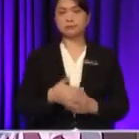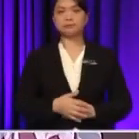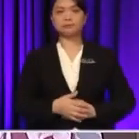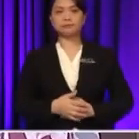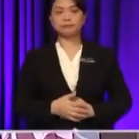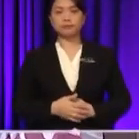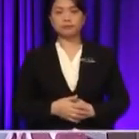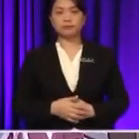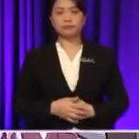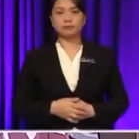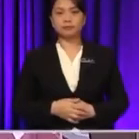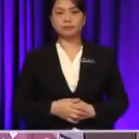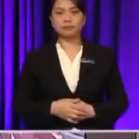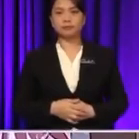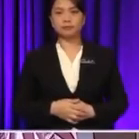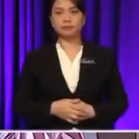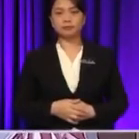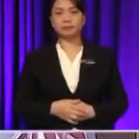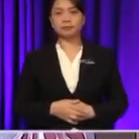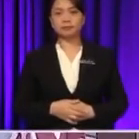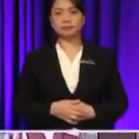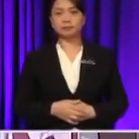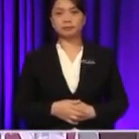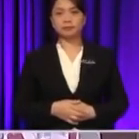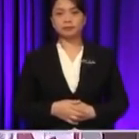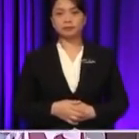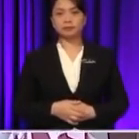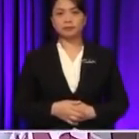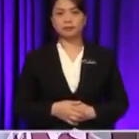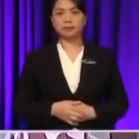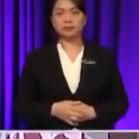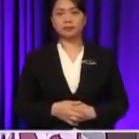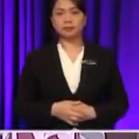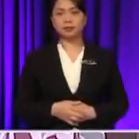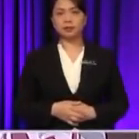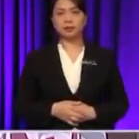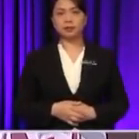Okay. All right, Sharifa, are you ready to show me your answer? Okay, let's see.